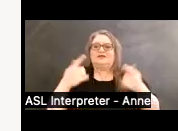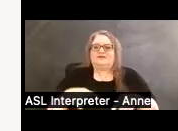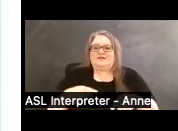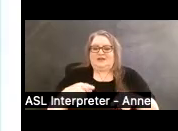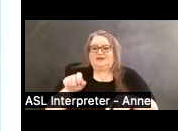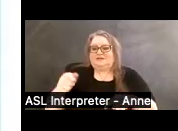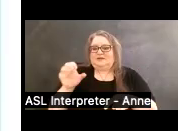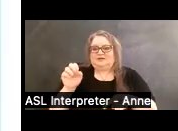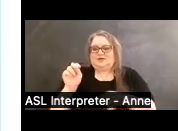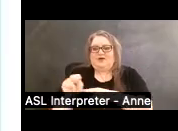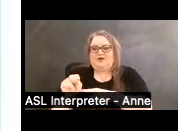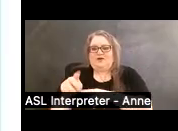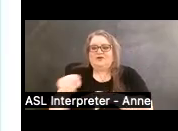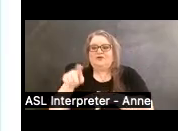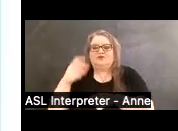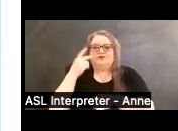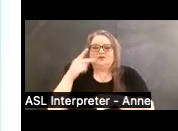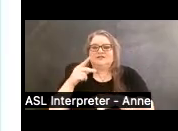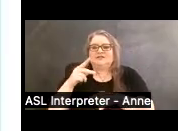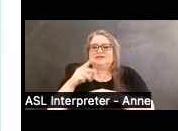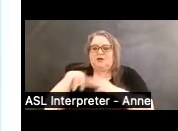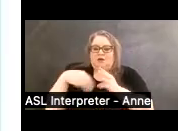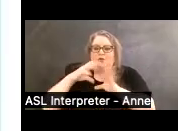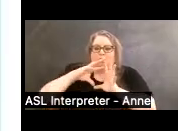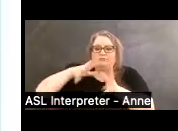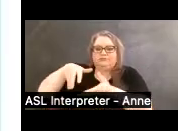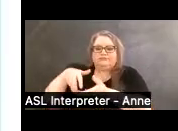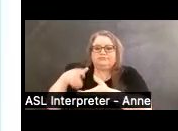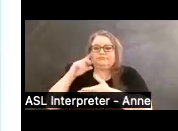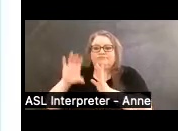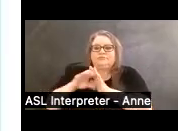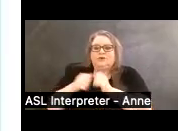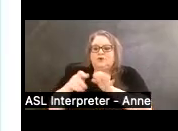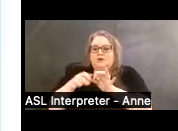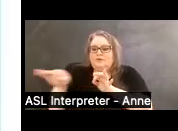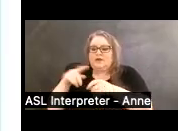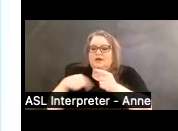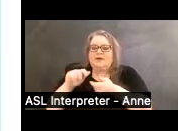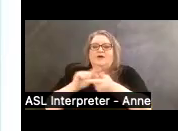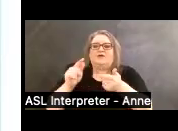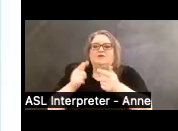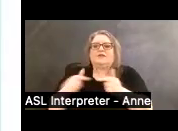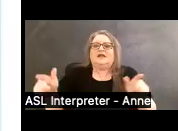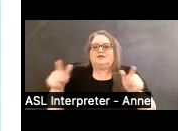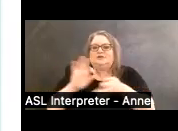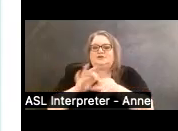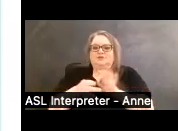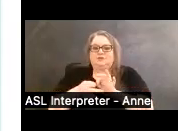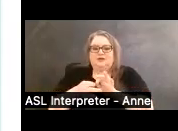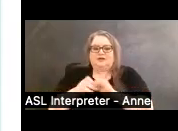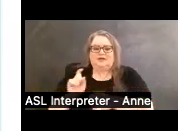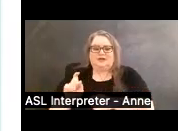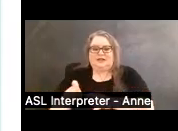on. You should see a globe icon on the bottom part of your screen with a message about language interpretation. Click on the